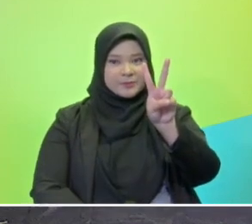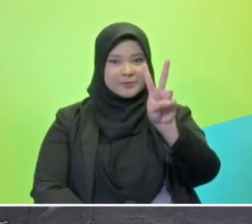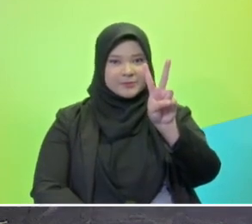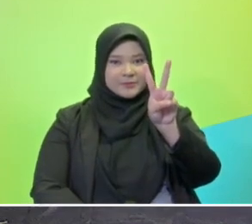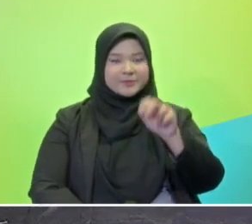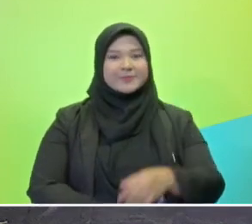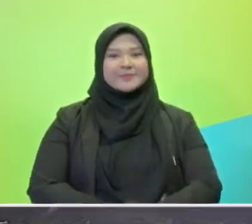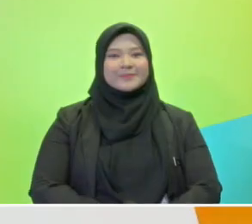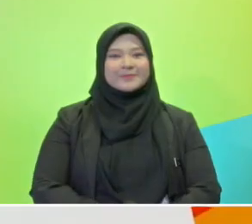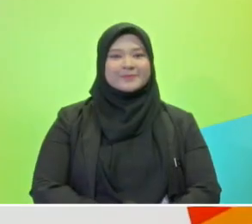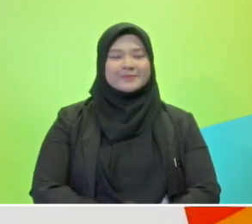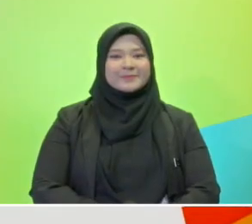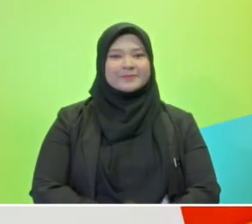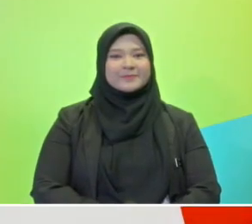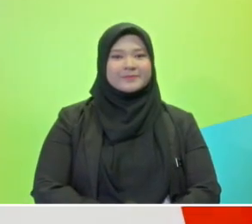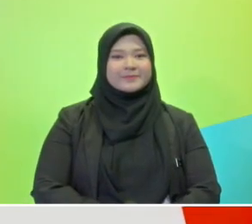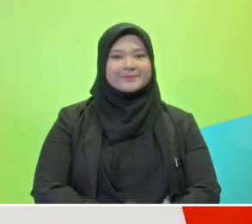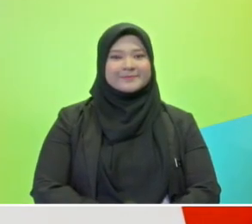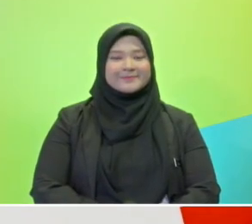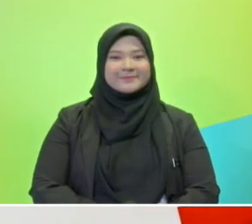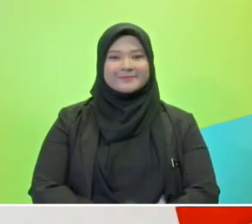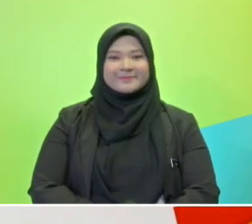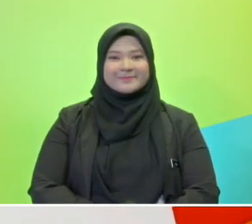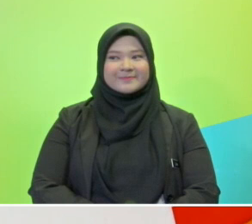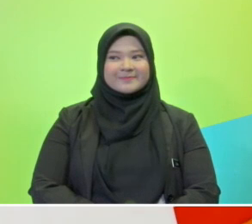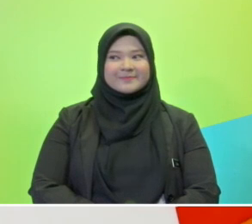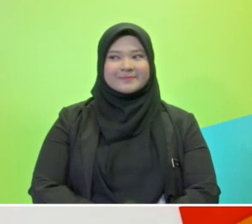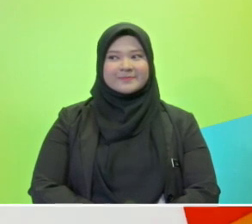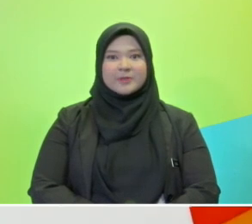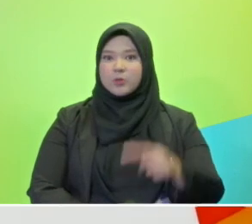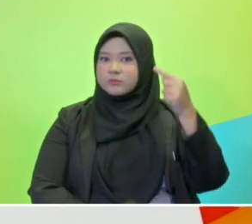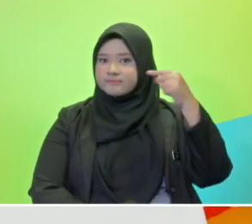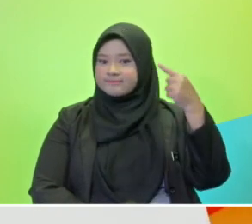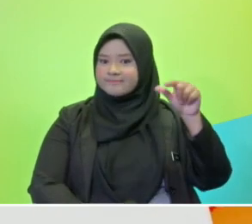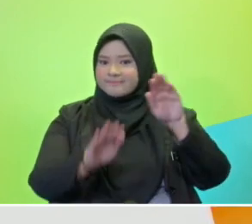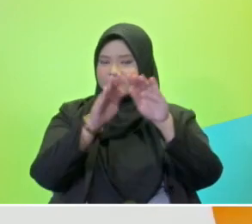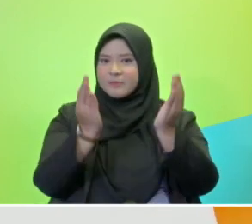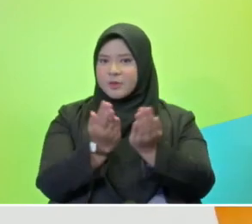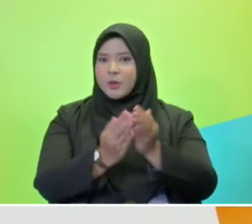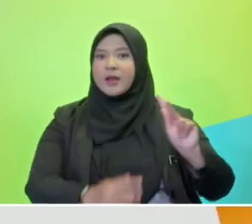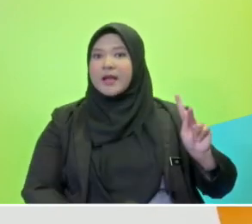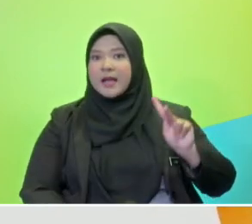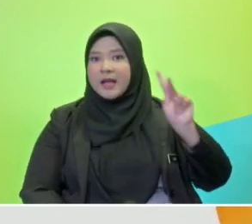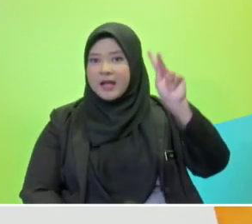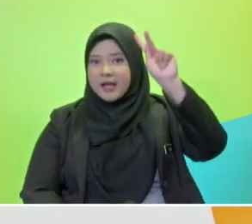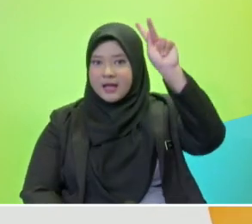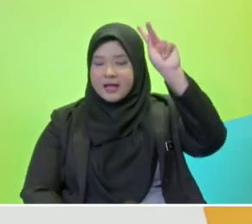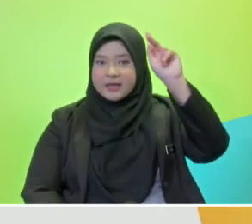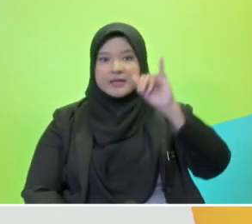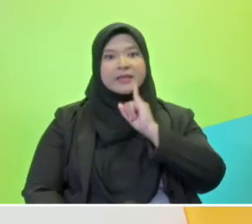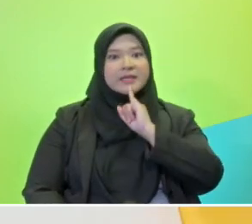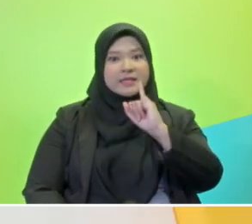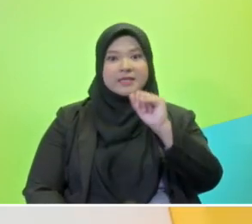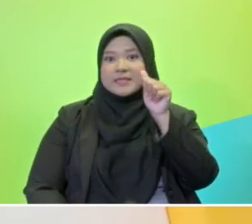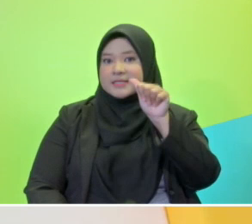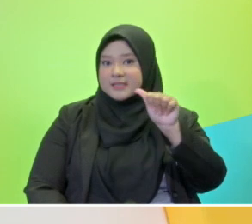Yes, it is. Okay. Proceed. The green one. Kite. Where should we put the word kite?